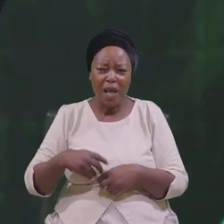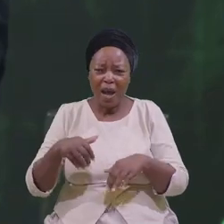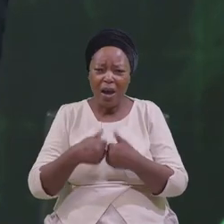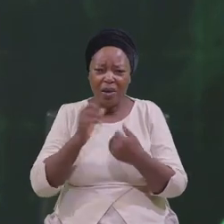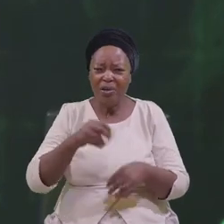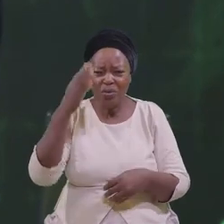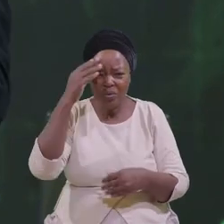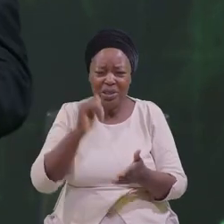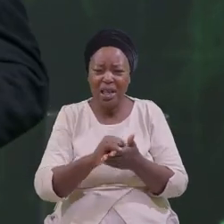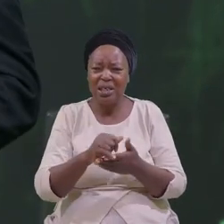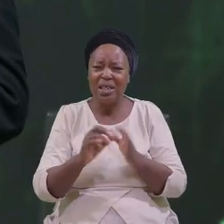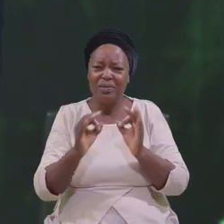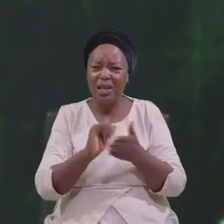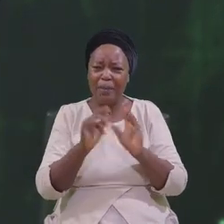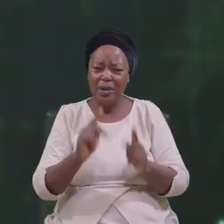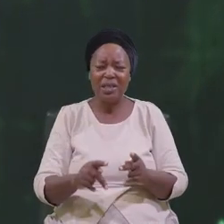person believes?